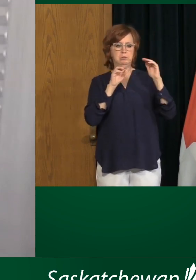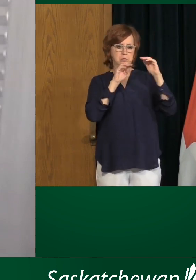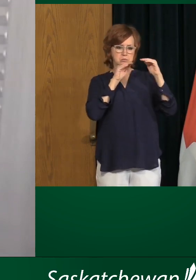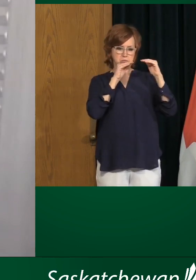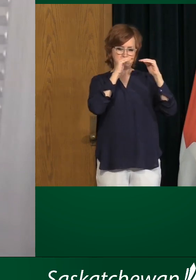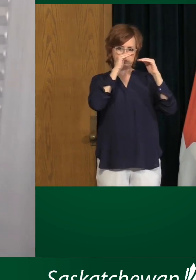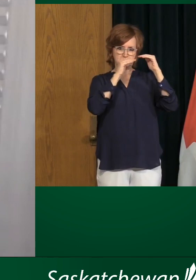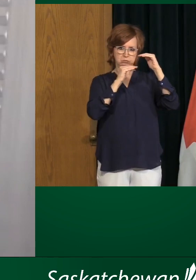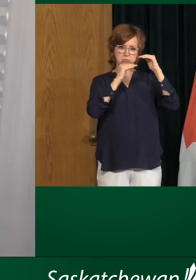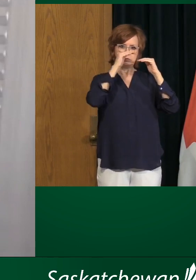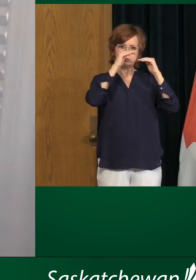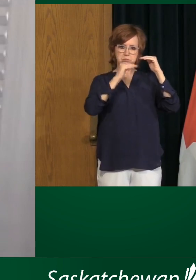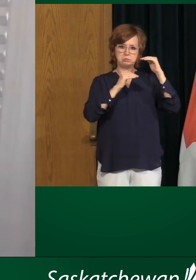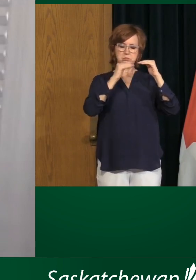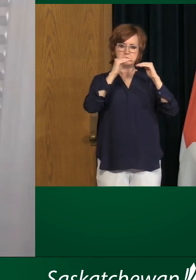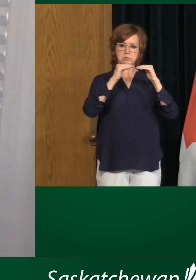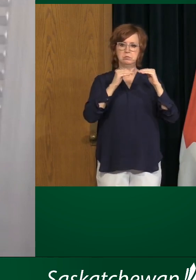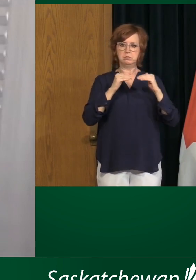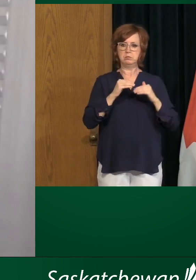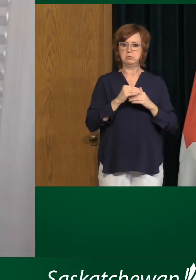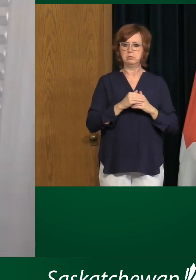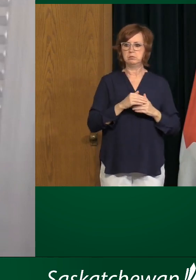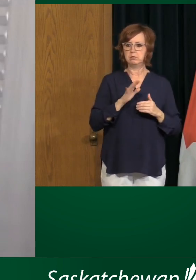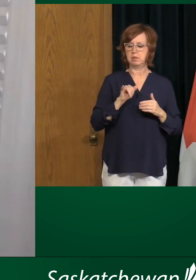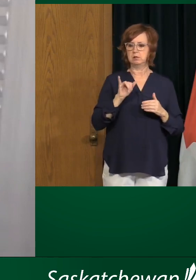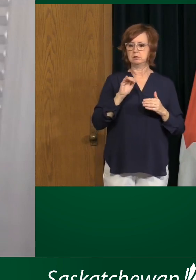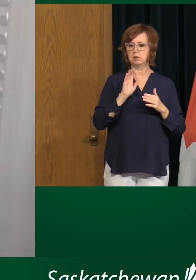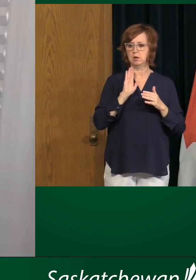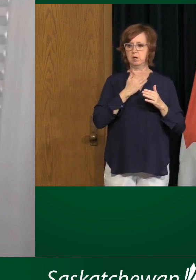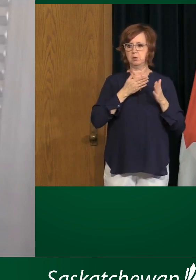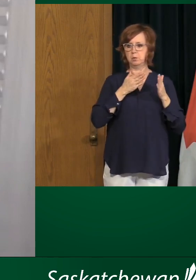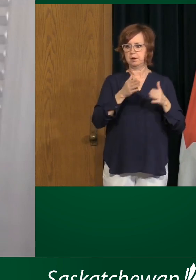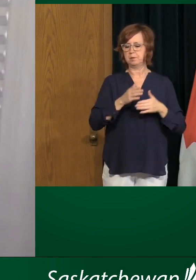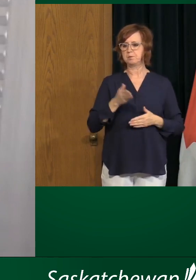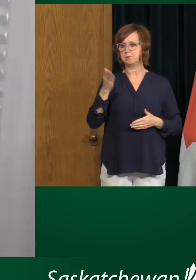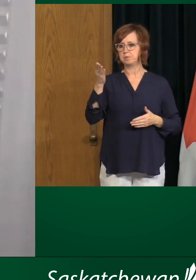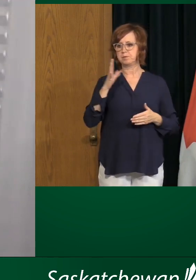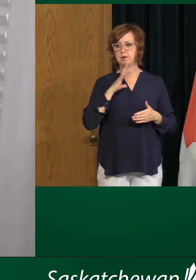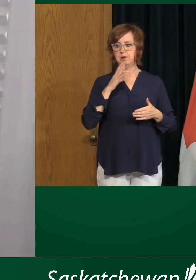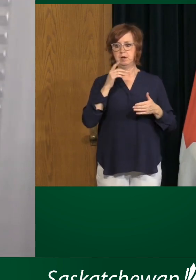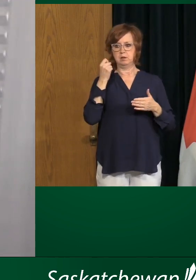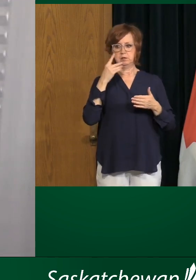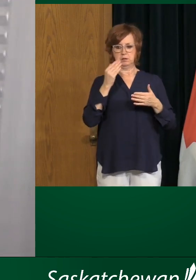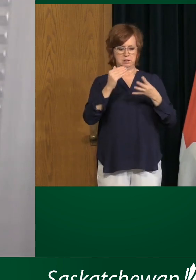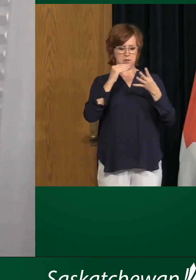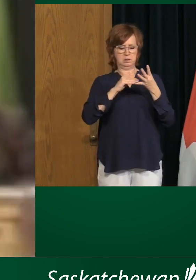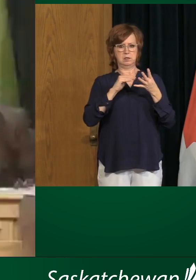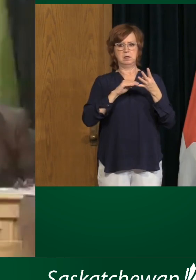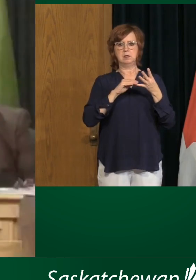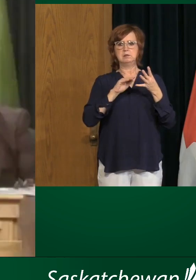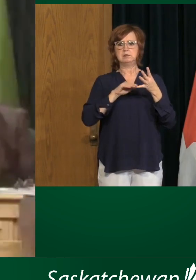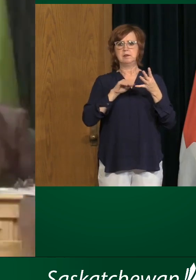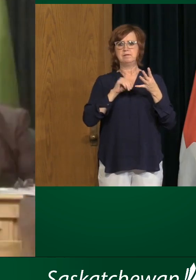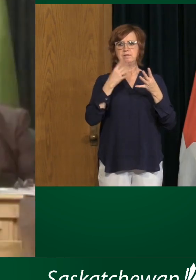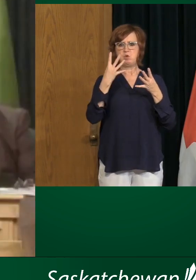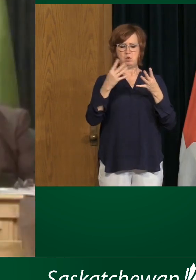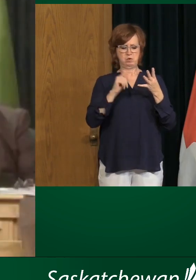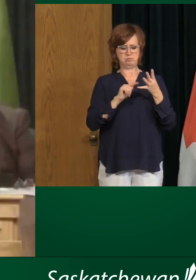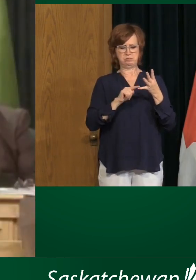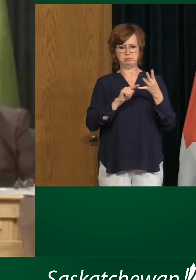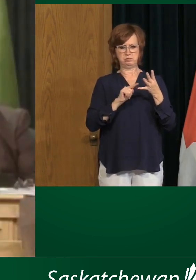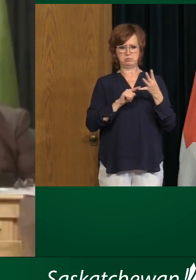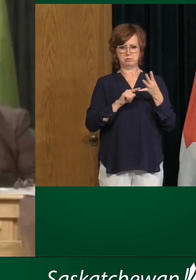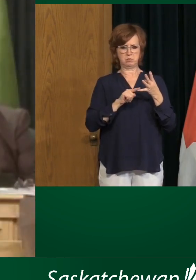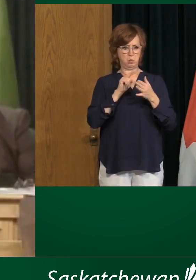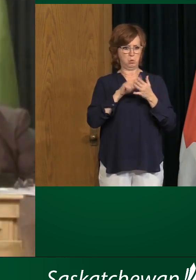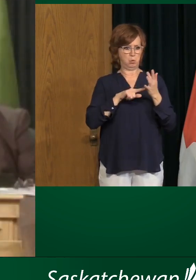modeling. And just one quick follow-up. In phase 4, there's not a lot of detail about what